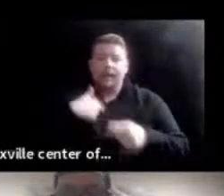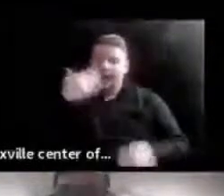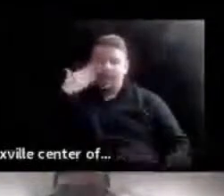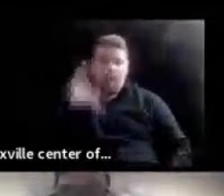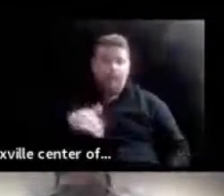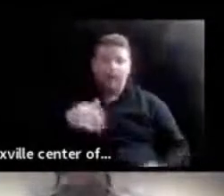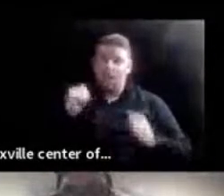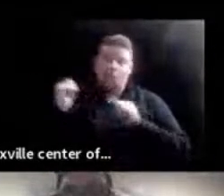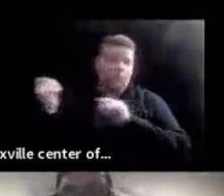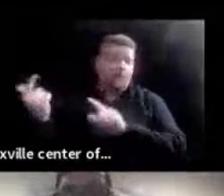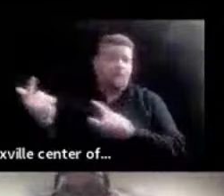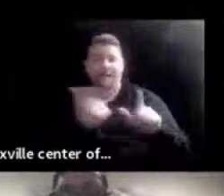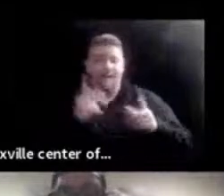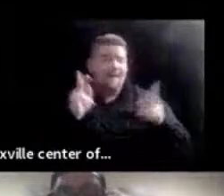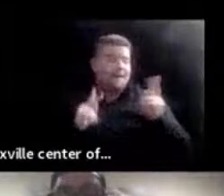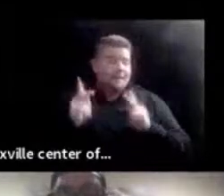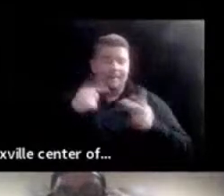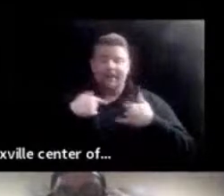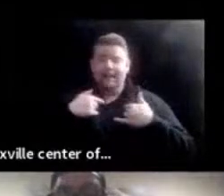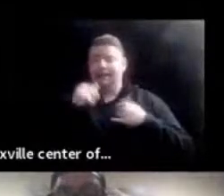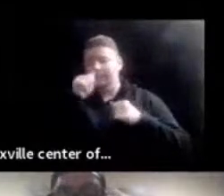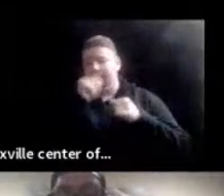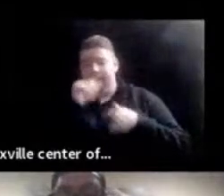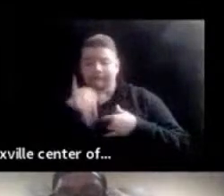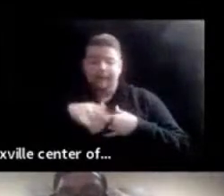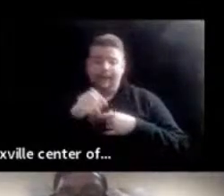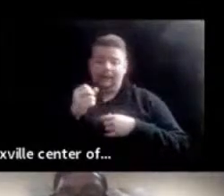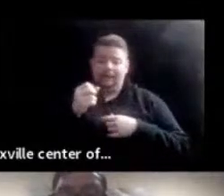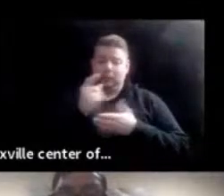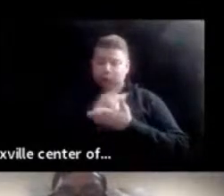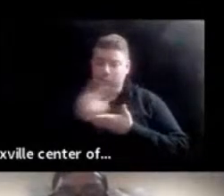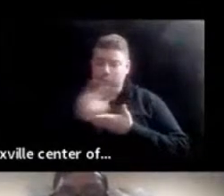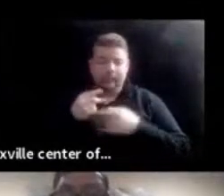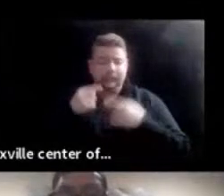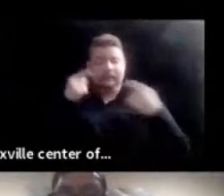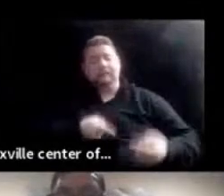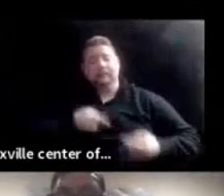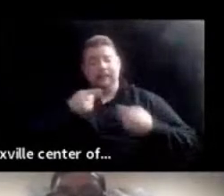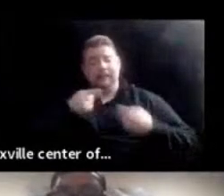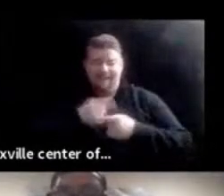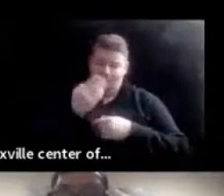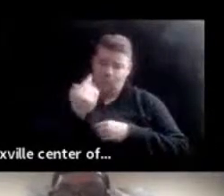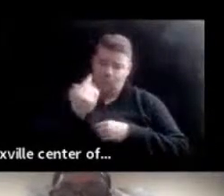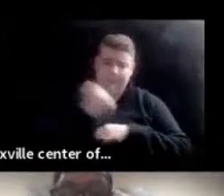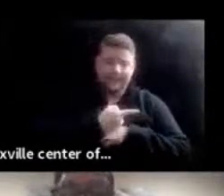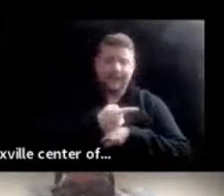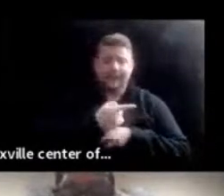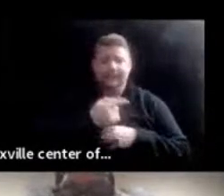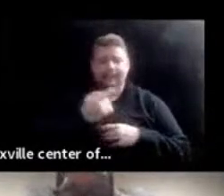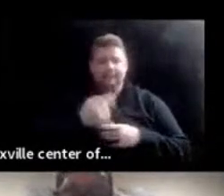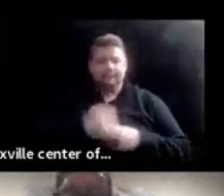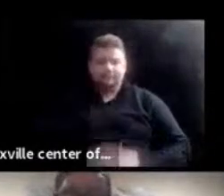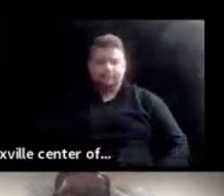we've all had people that have had to deal with this. That duration of time was very difficult. 14.